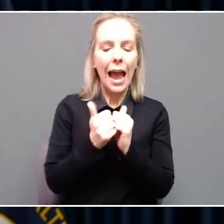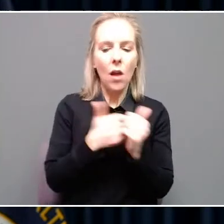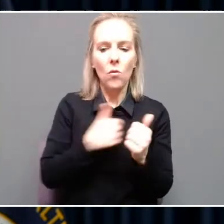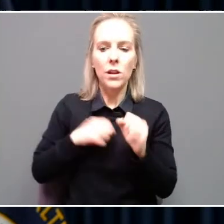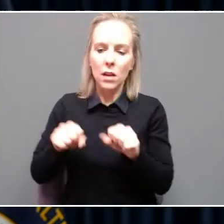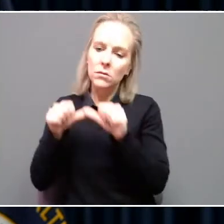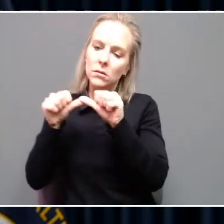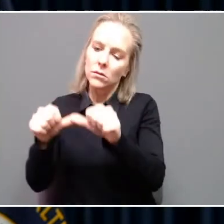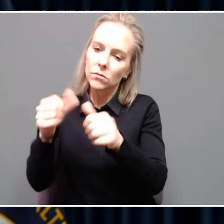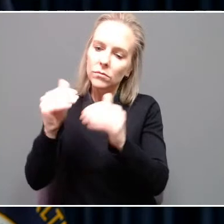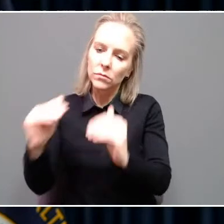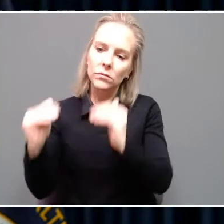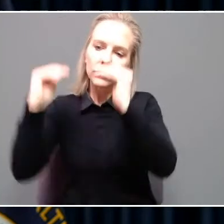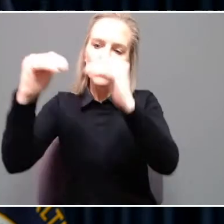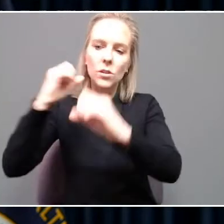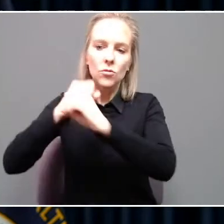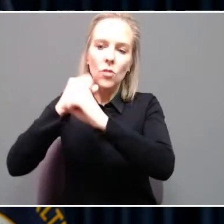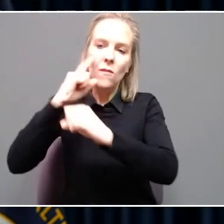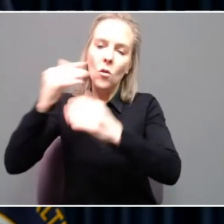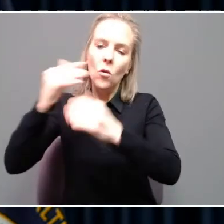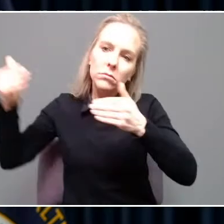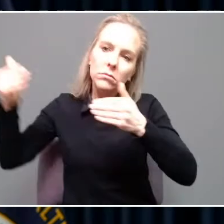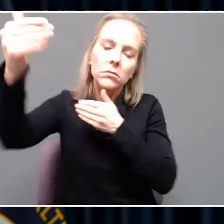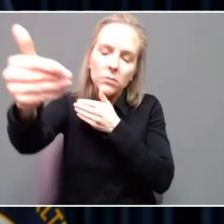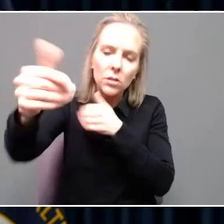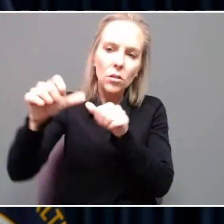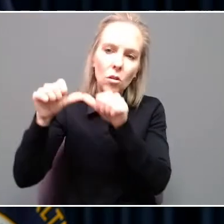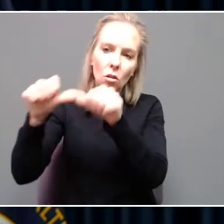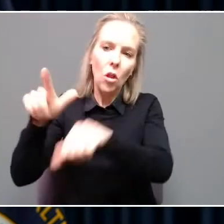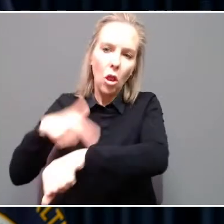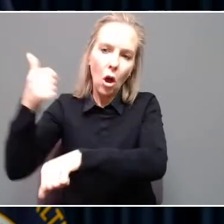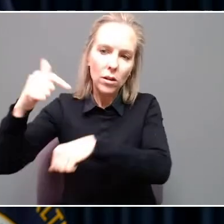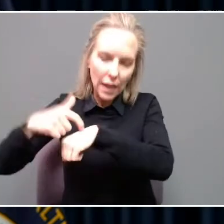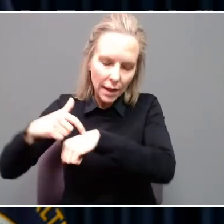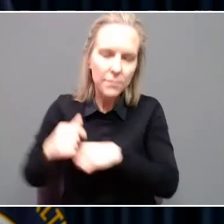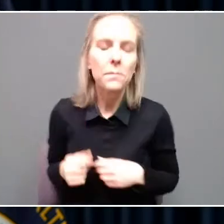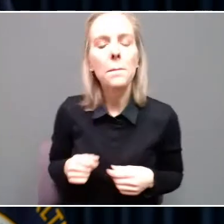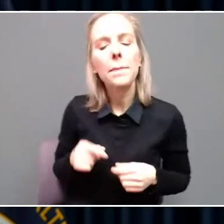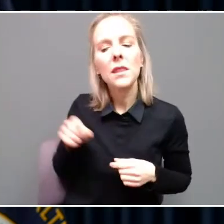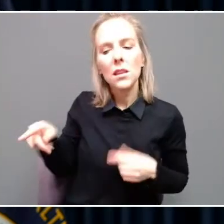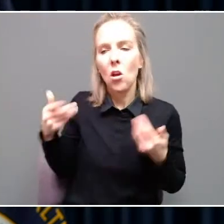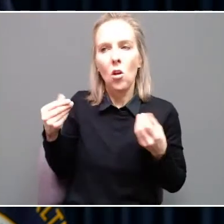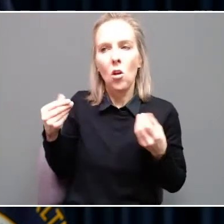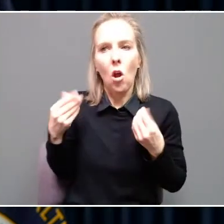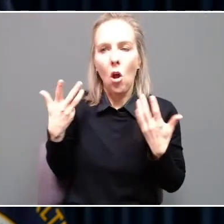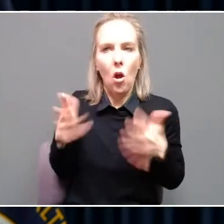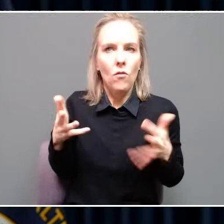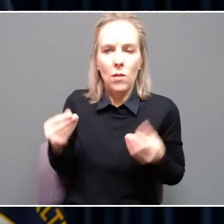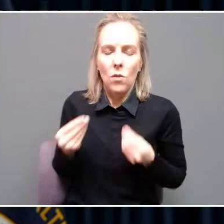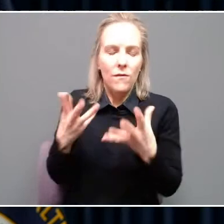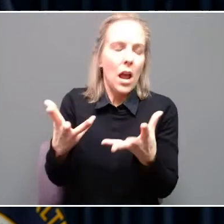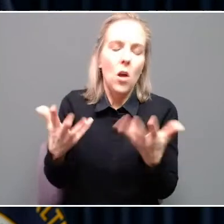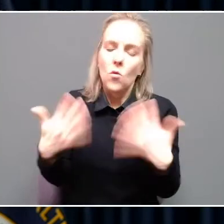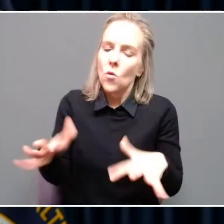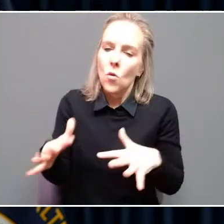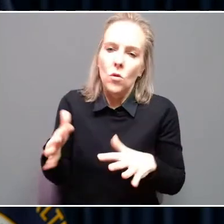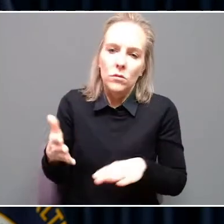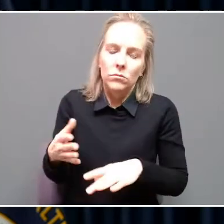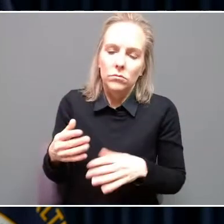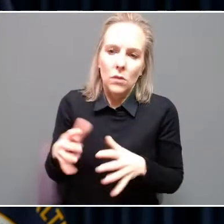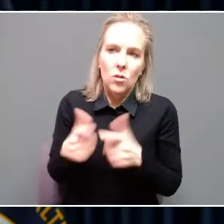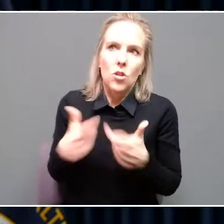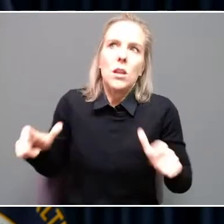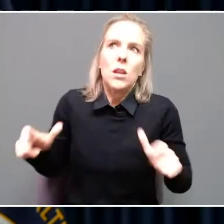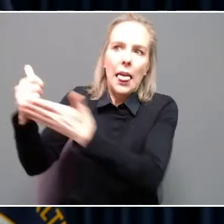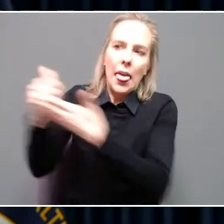draft assessments, his experience is already providing significant help. Next, we're